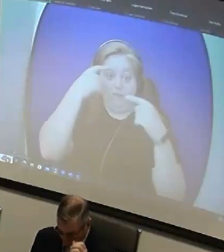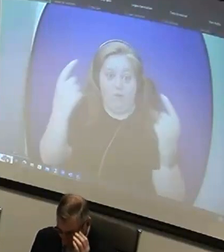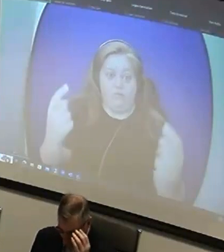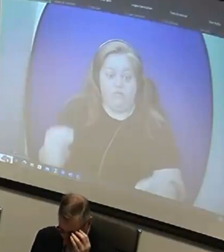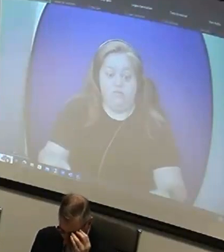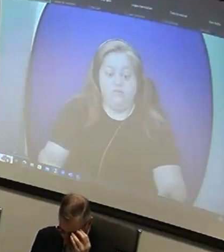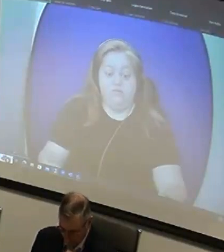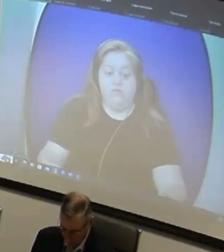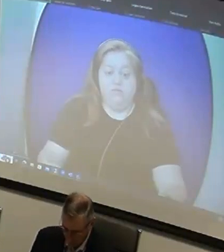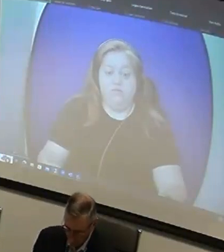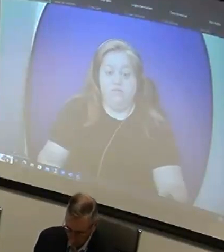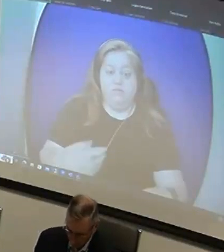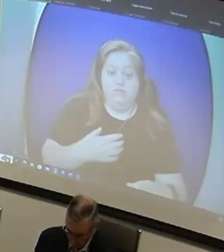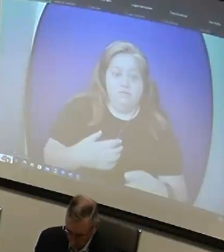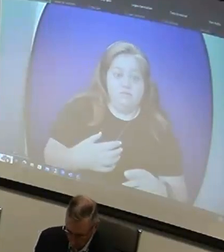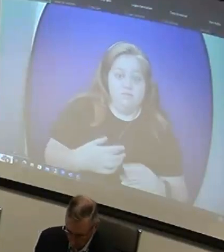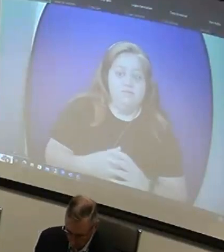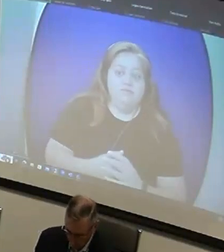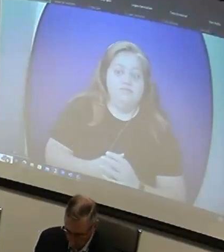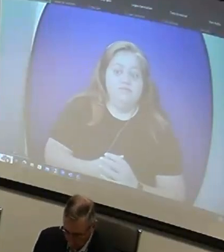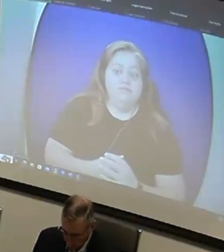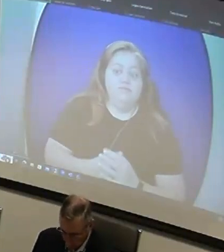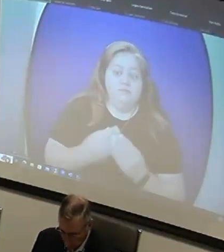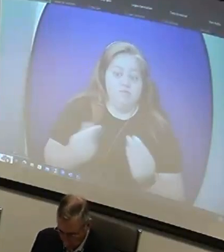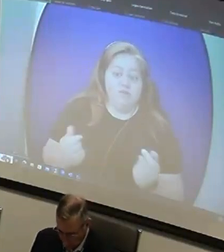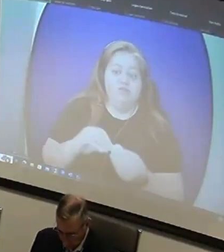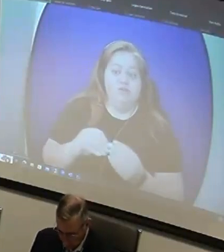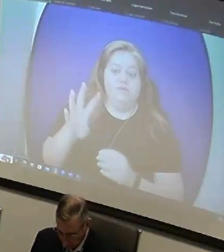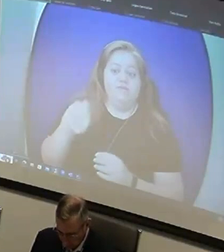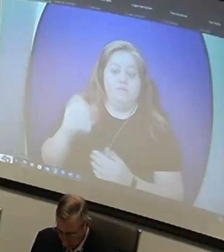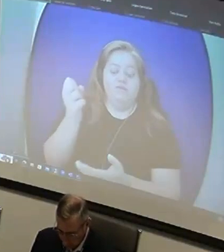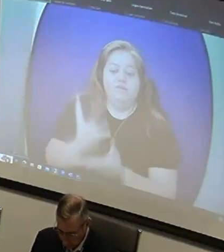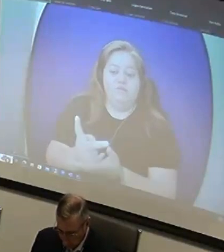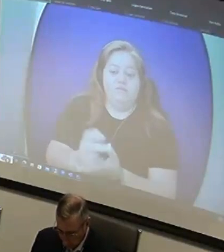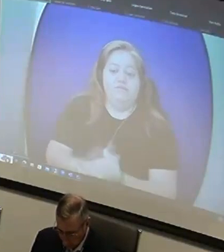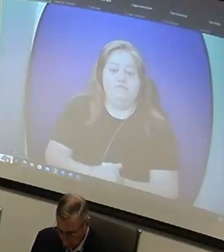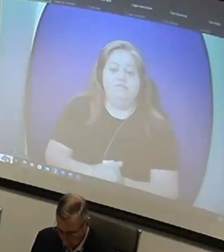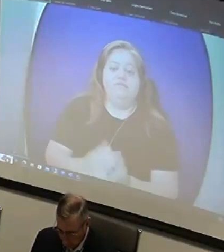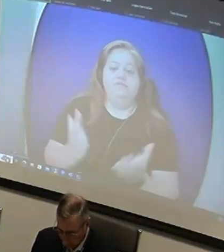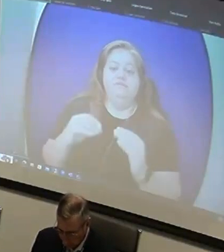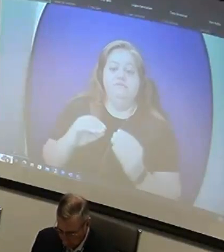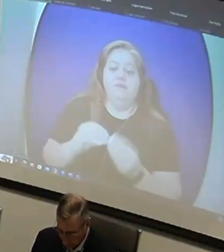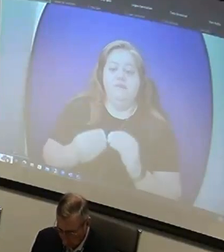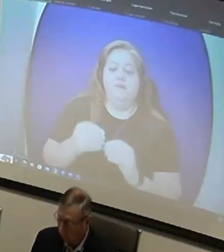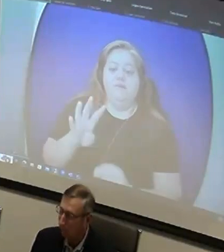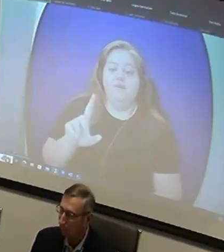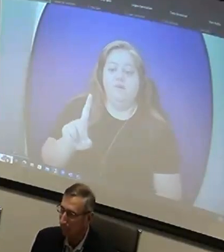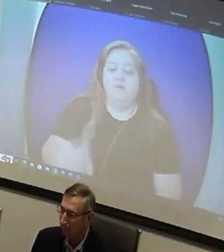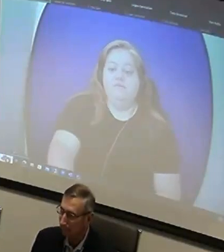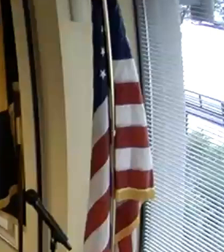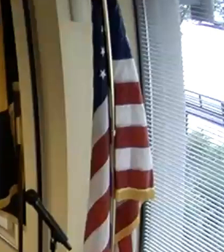Any abstentions? Resolution number 40 is approved. We move to resolution number 41 and back to